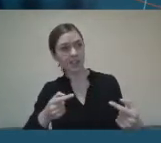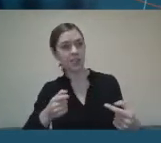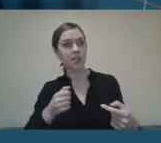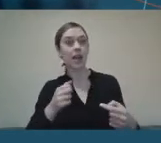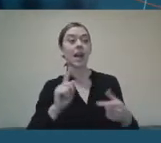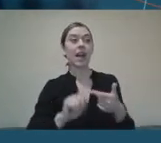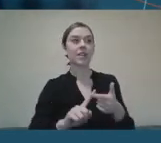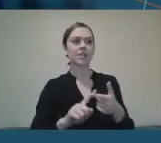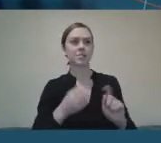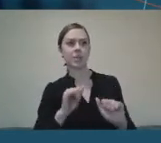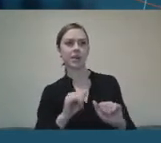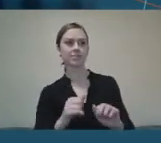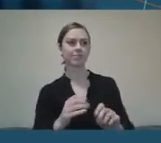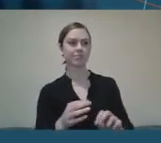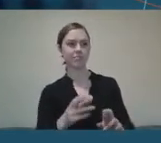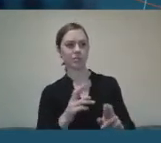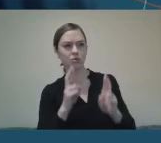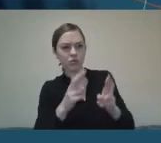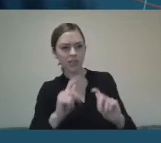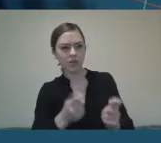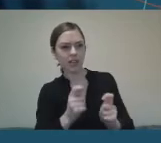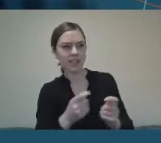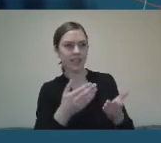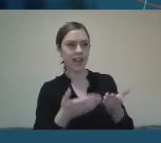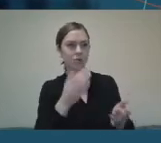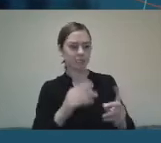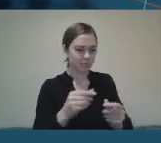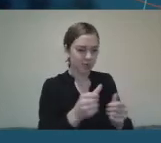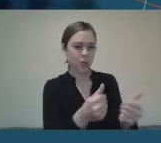right training as well and getting all these things running smoothly together?